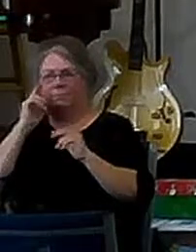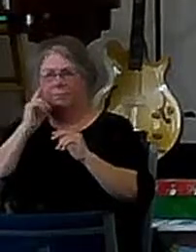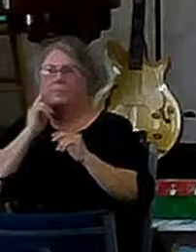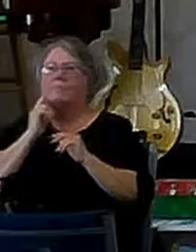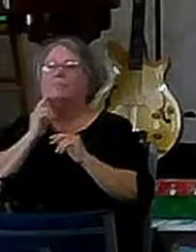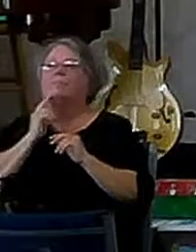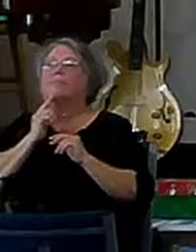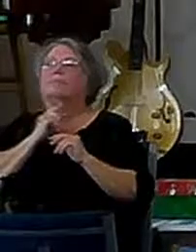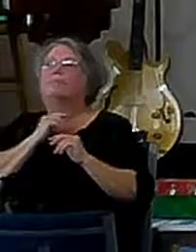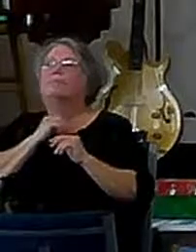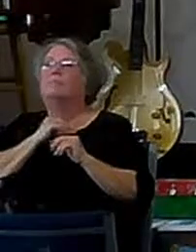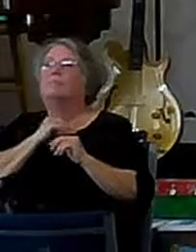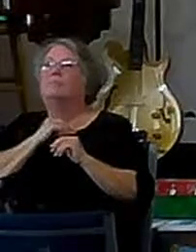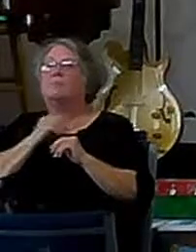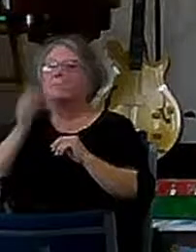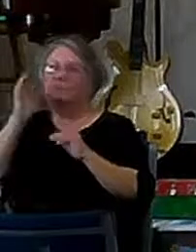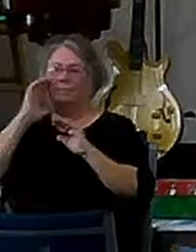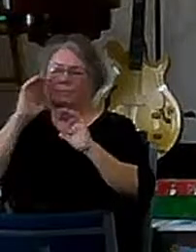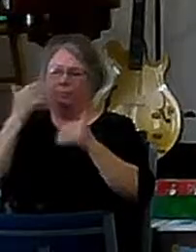saved.